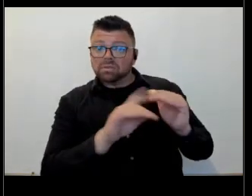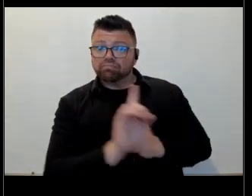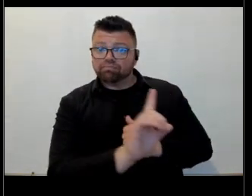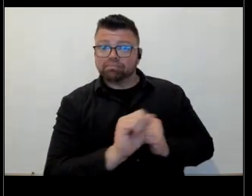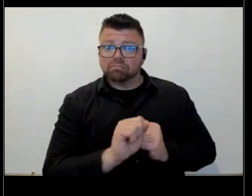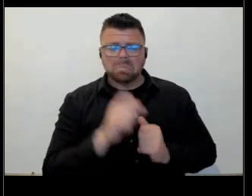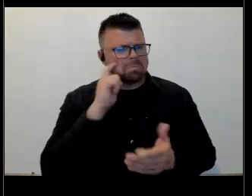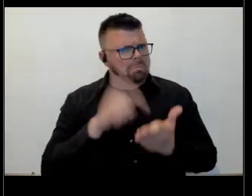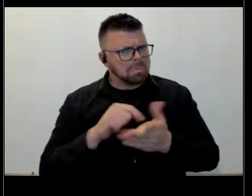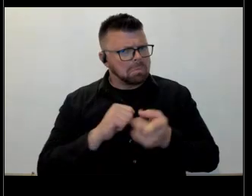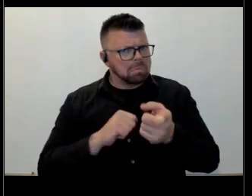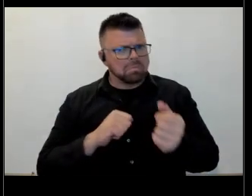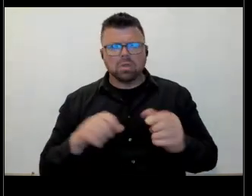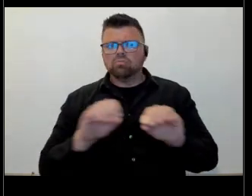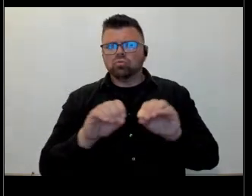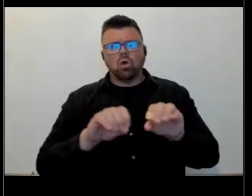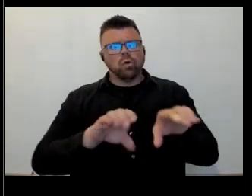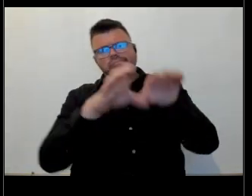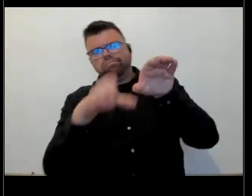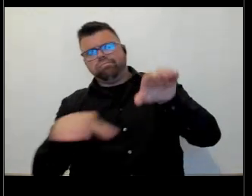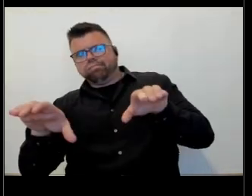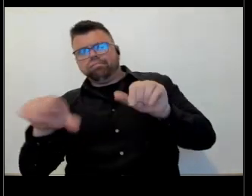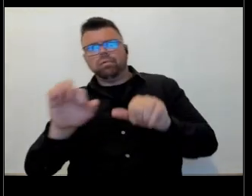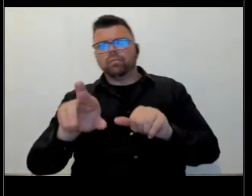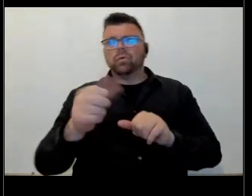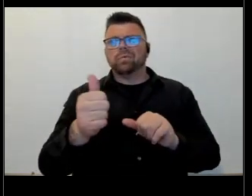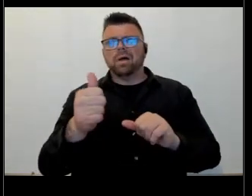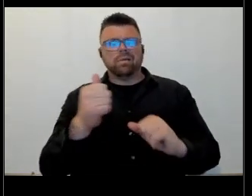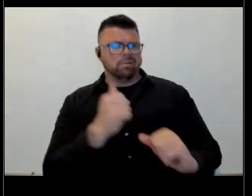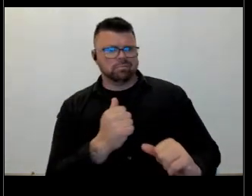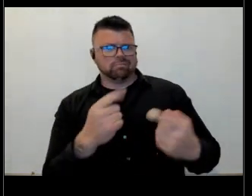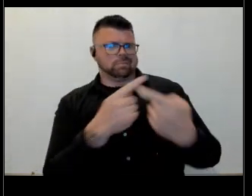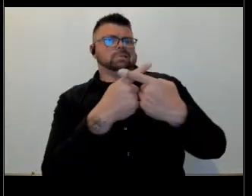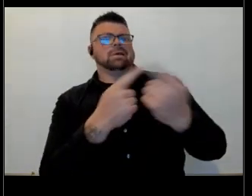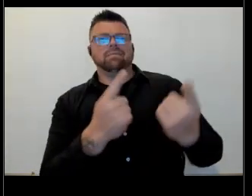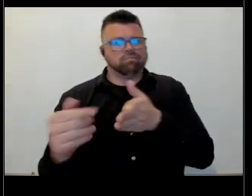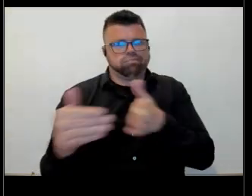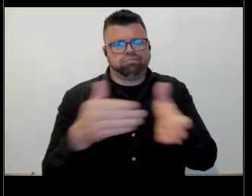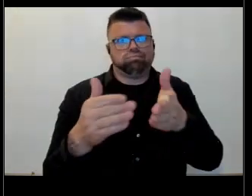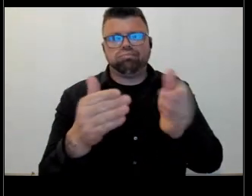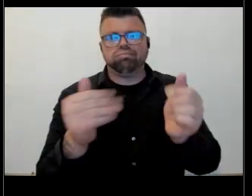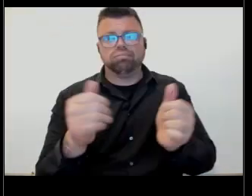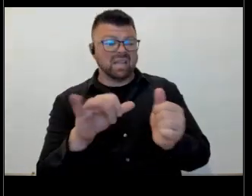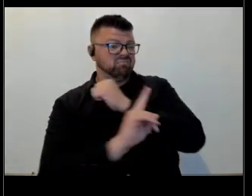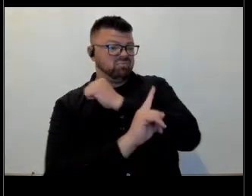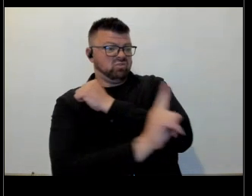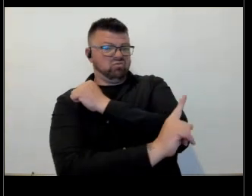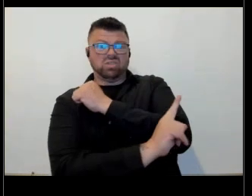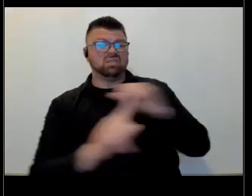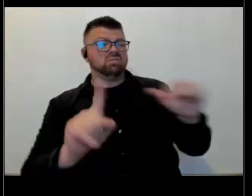Notice that no curbs or other obstructions are in the path to the trash dumpster.